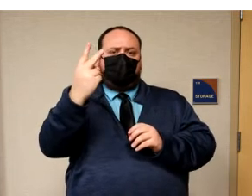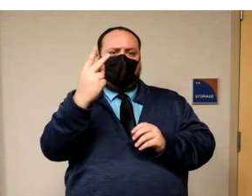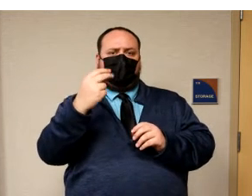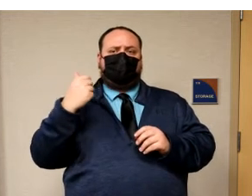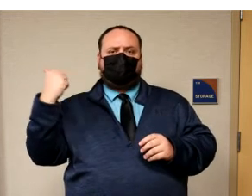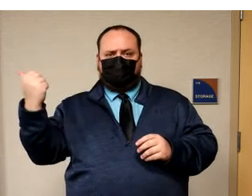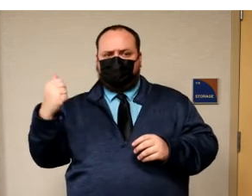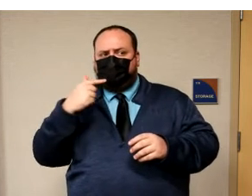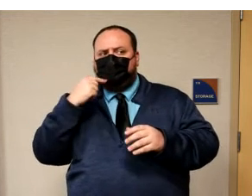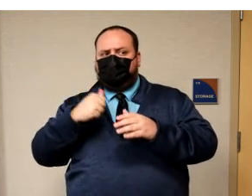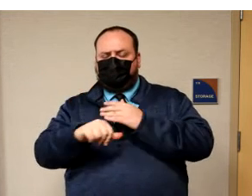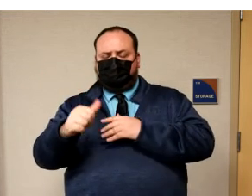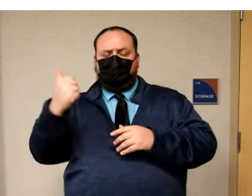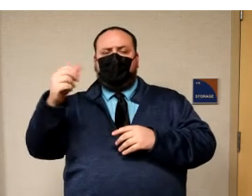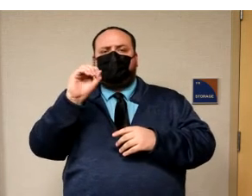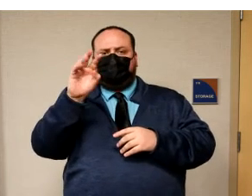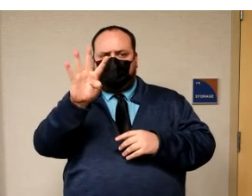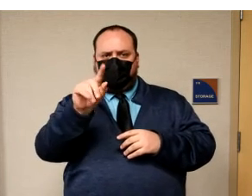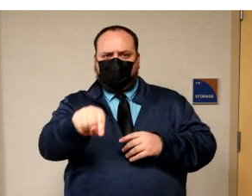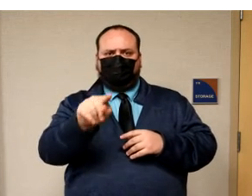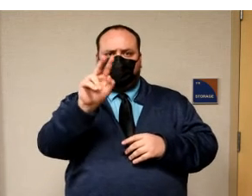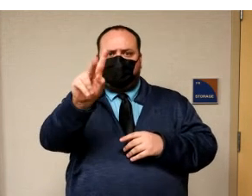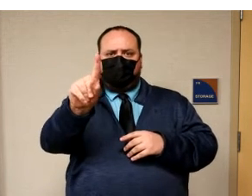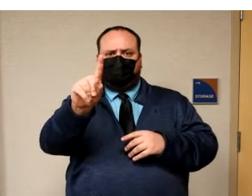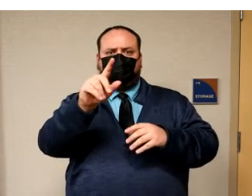0.09% under deviation,